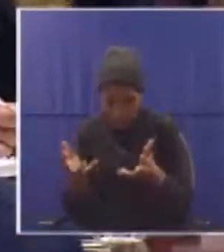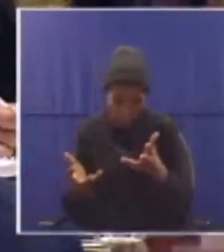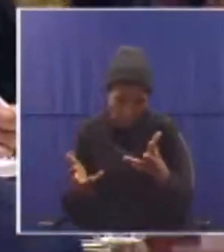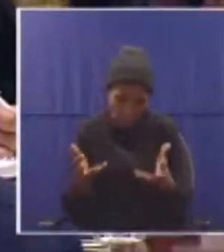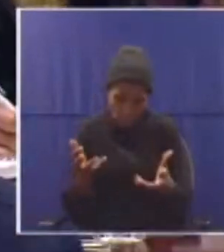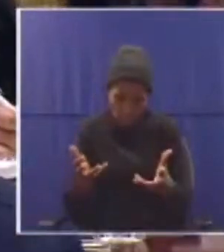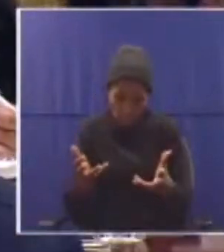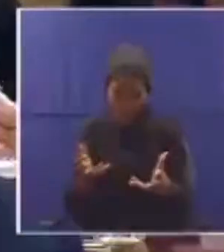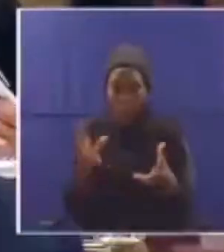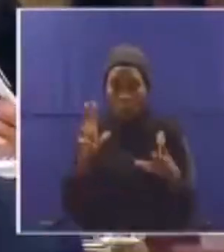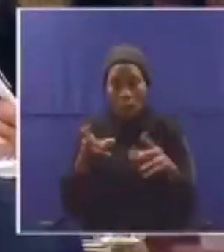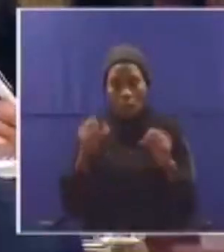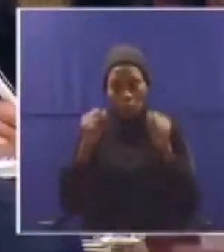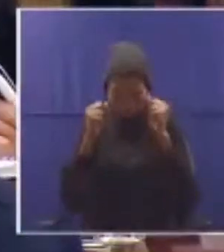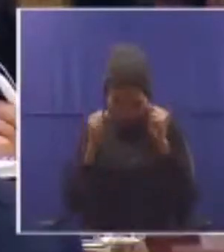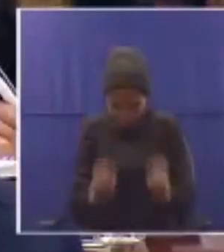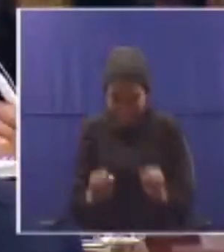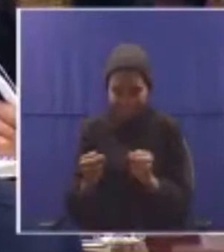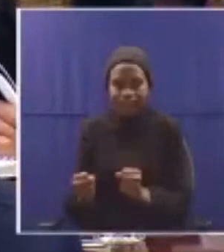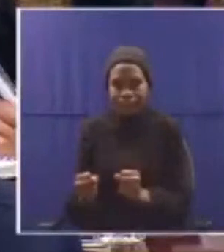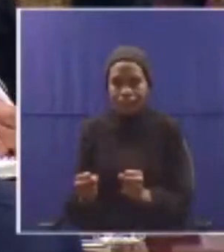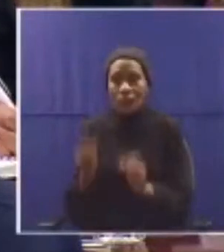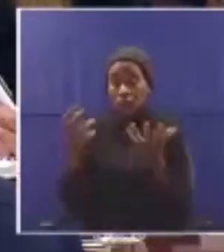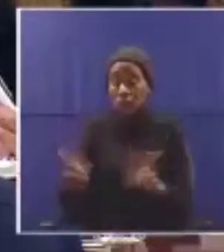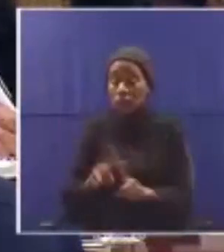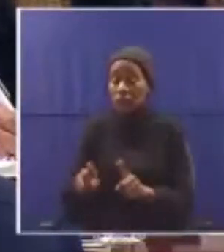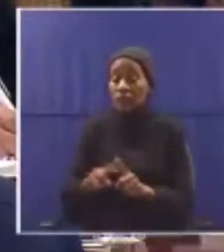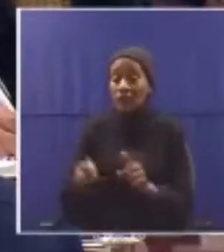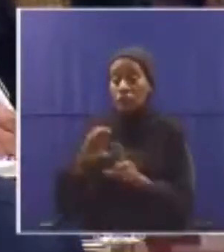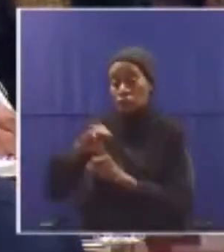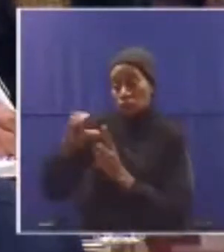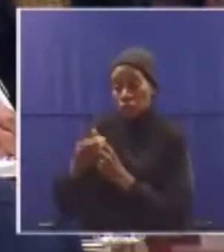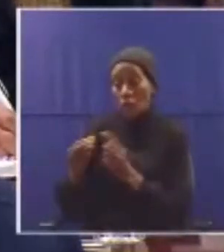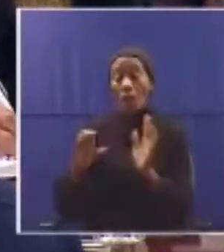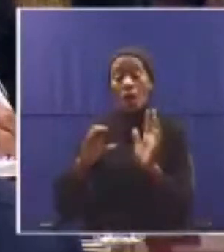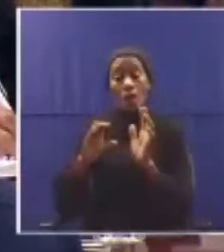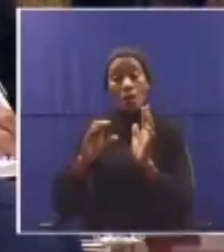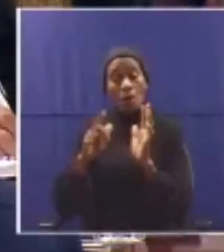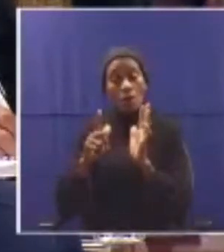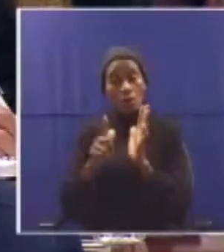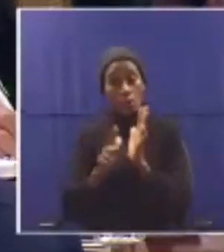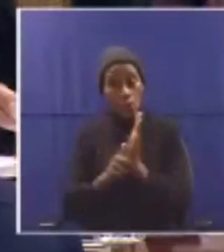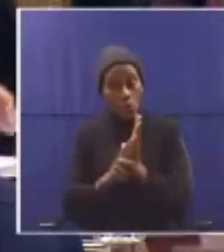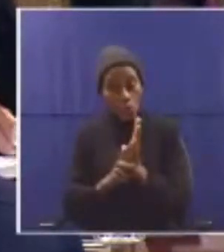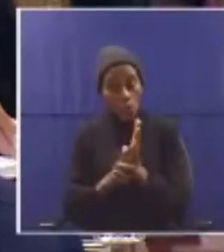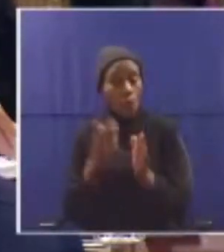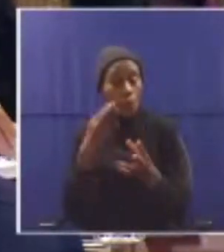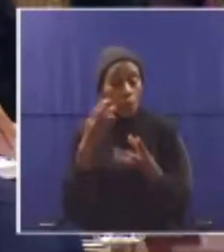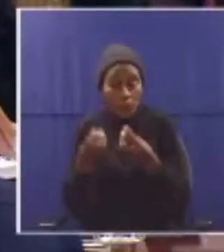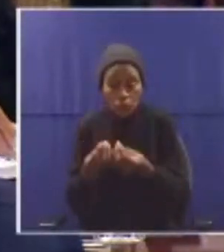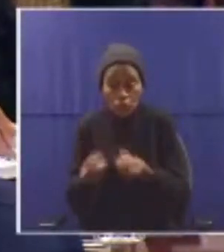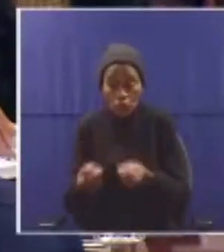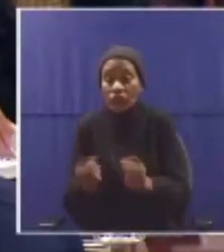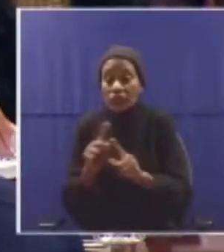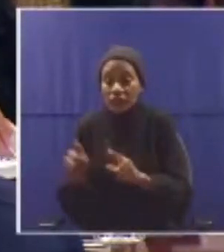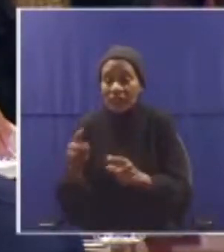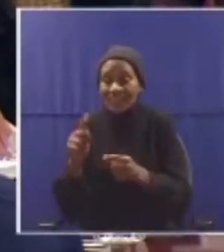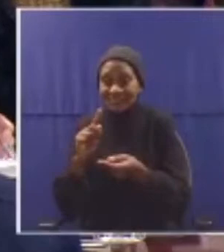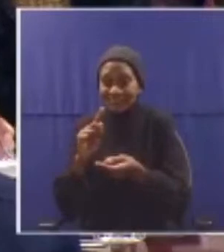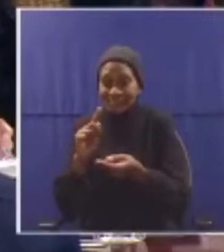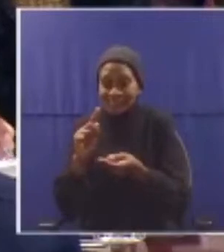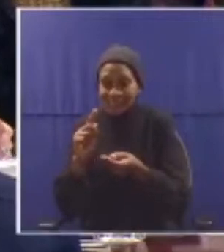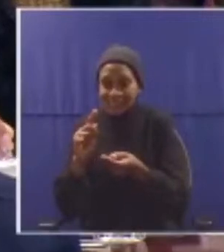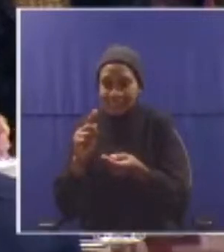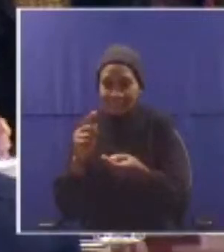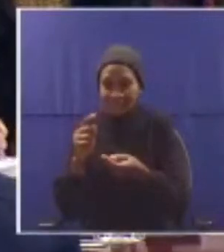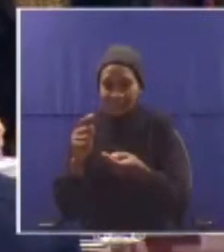is to affirm the values of customary law and customs in the resolution of disputes based